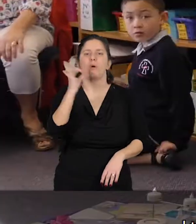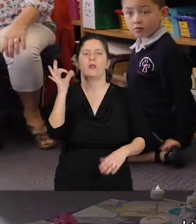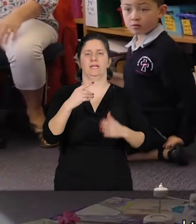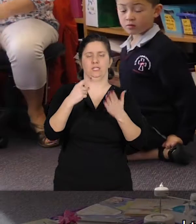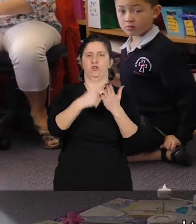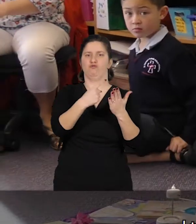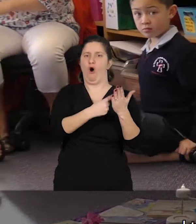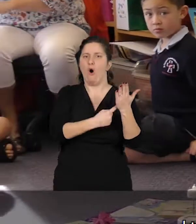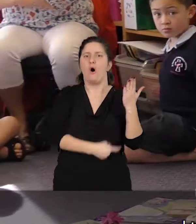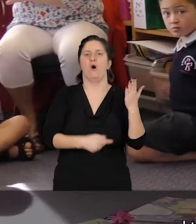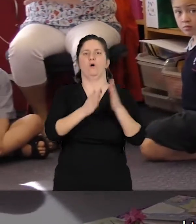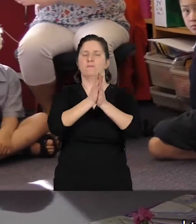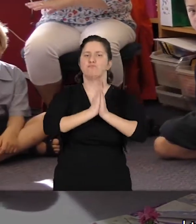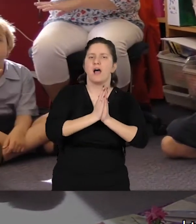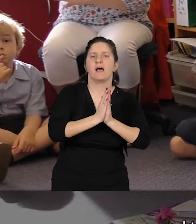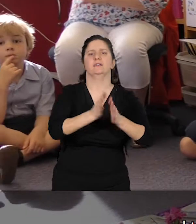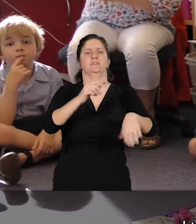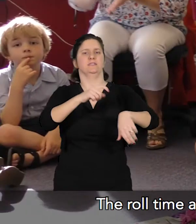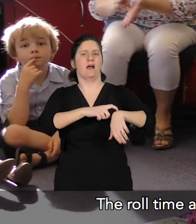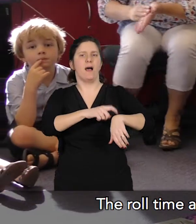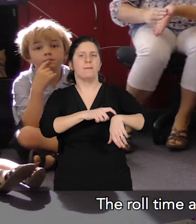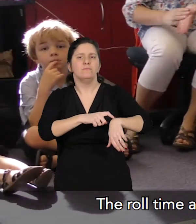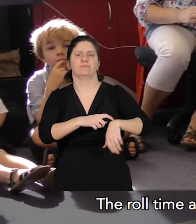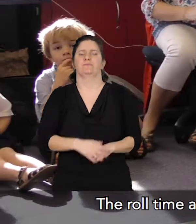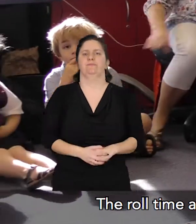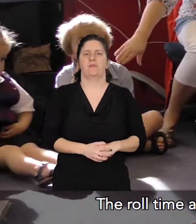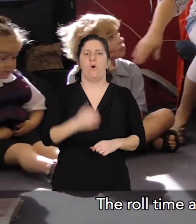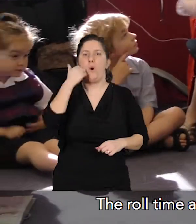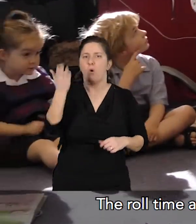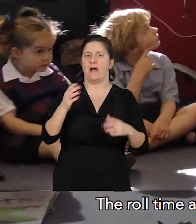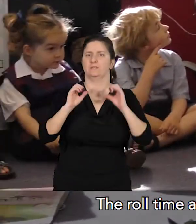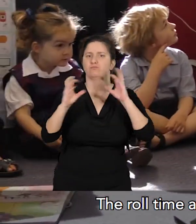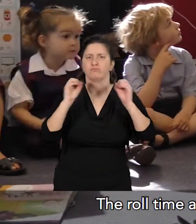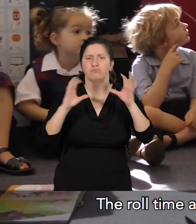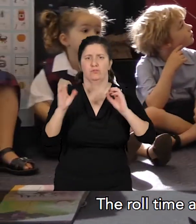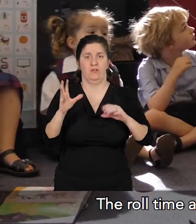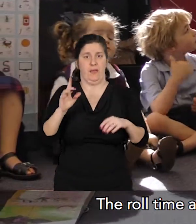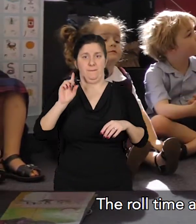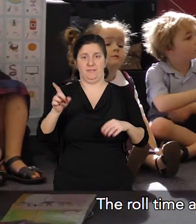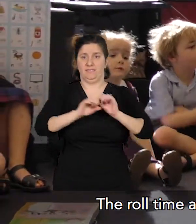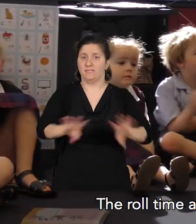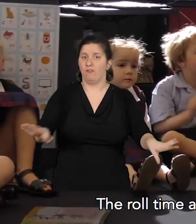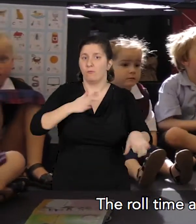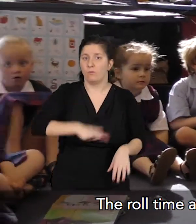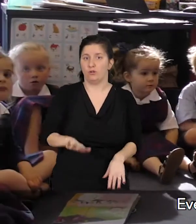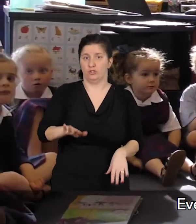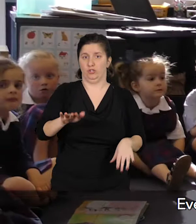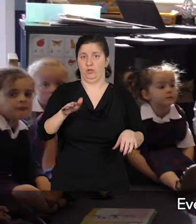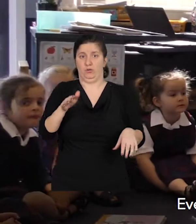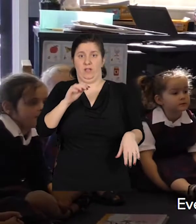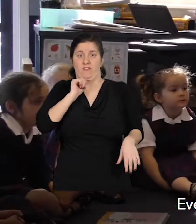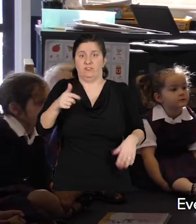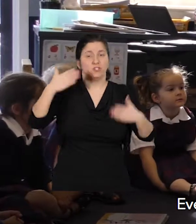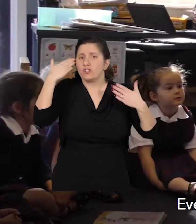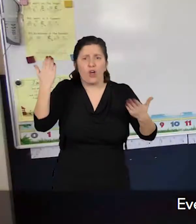every morning. I teach in the class till 11:15. The roll time and prayer time is always done in sign language, which is the children's choice. Even